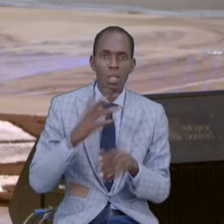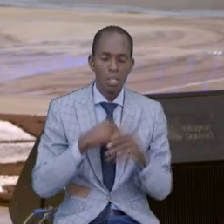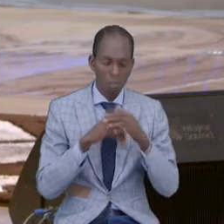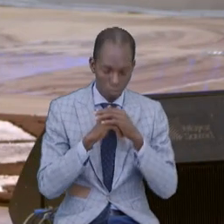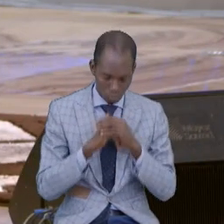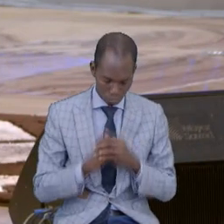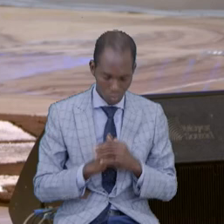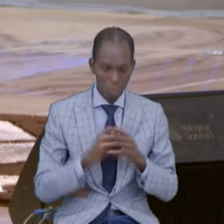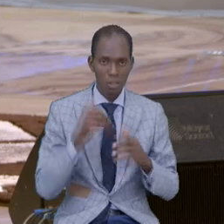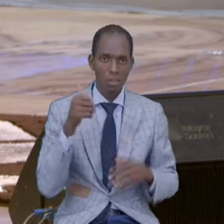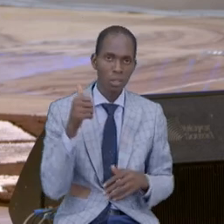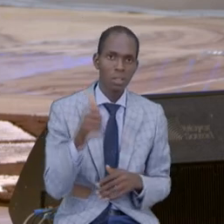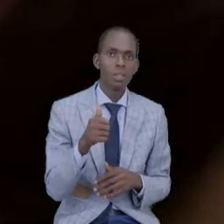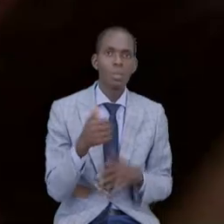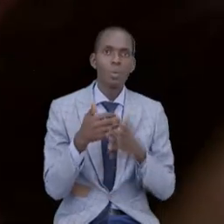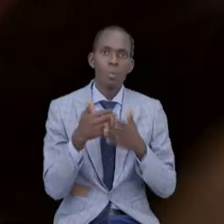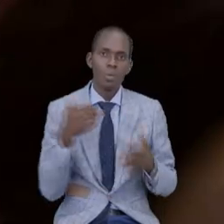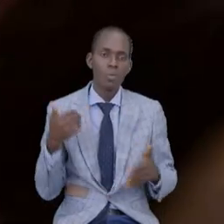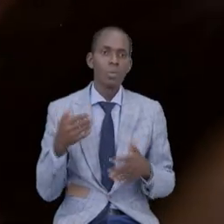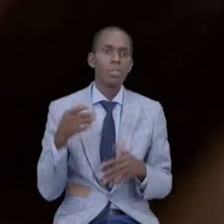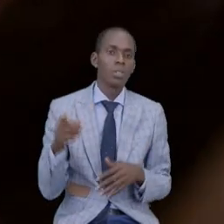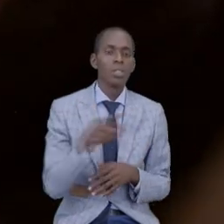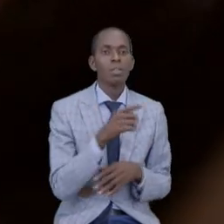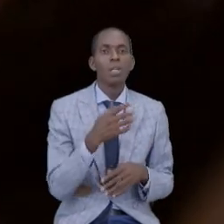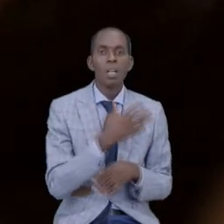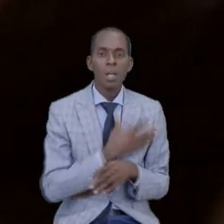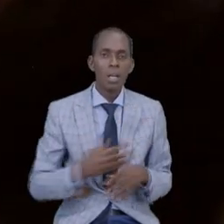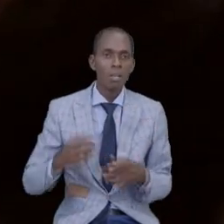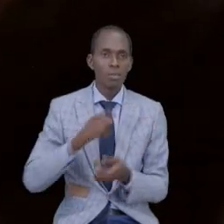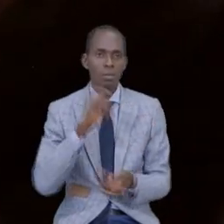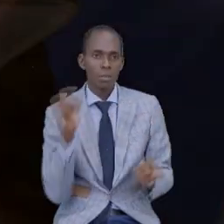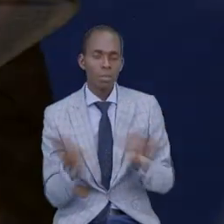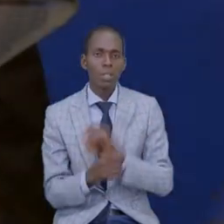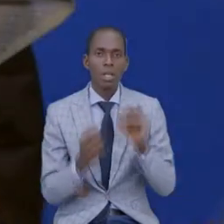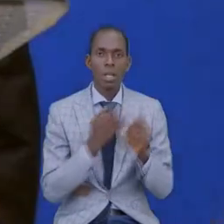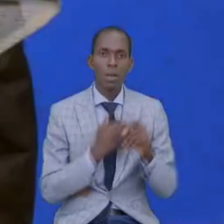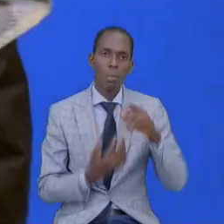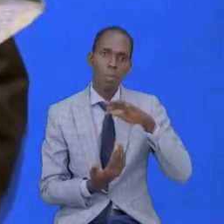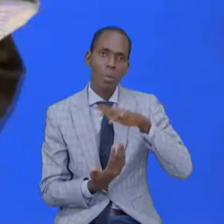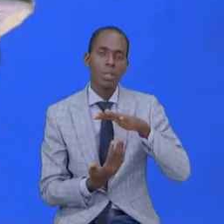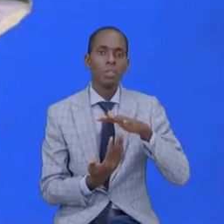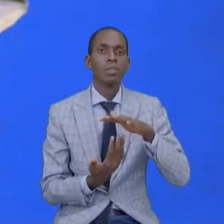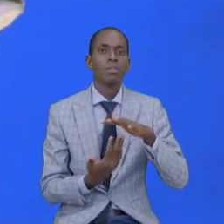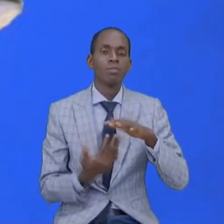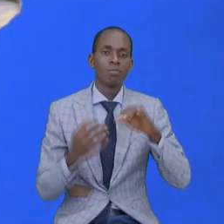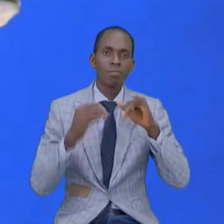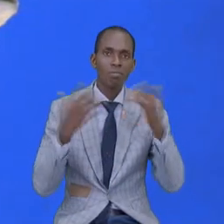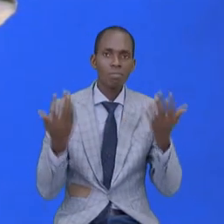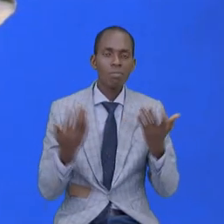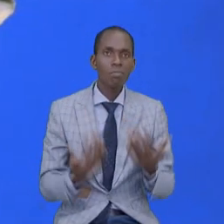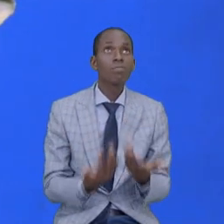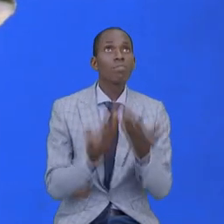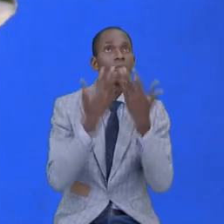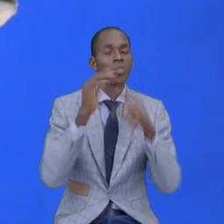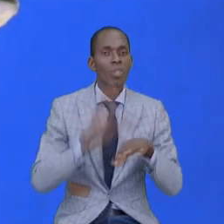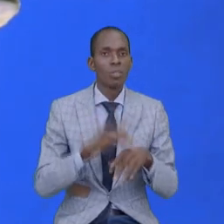down himself before them and turned and burnt incense unto them. Look at